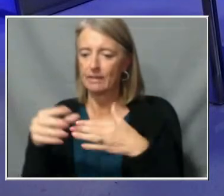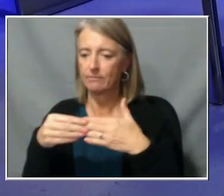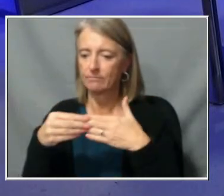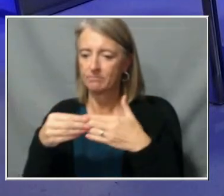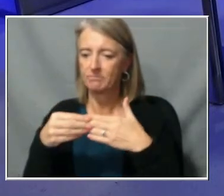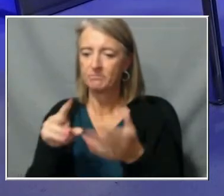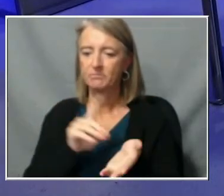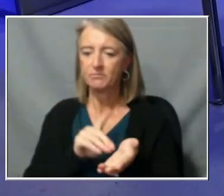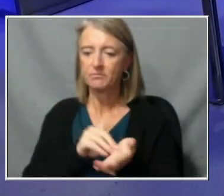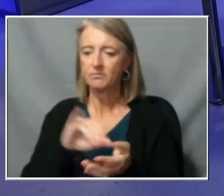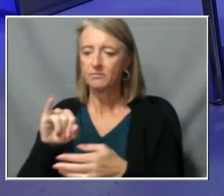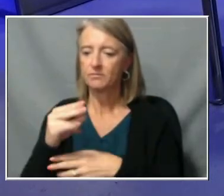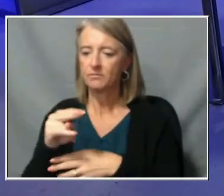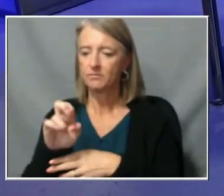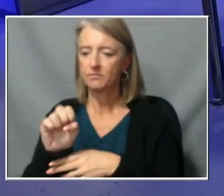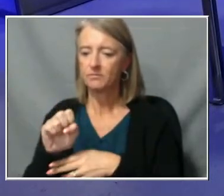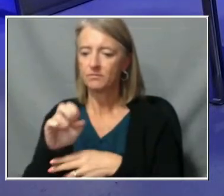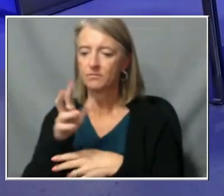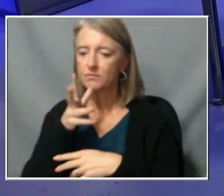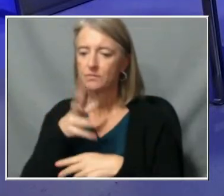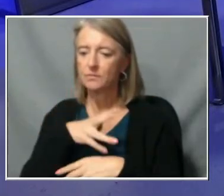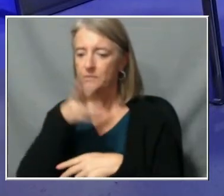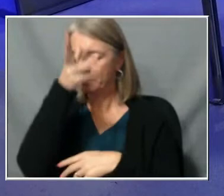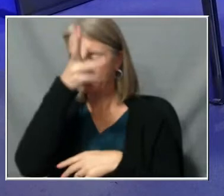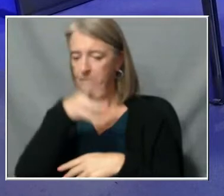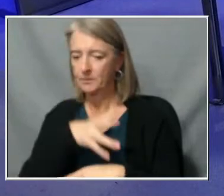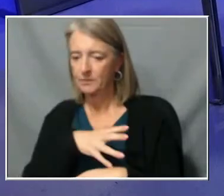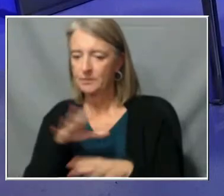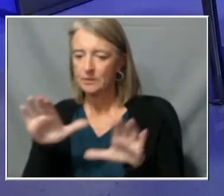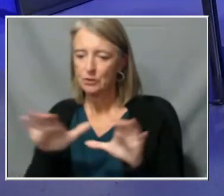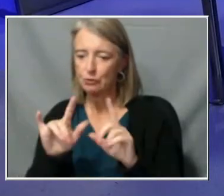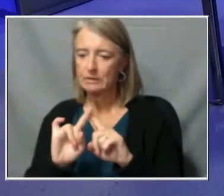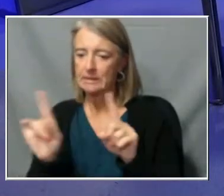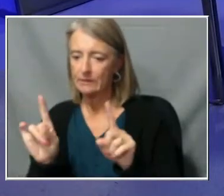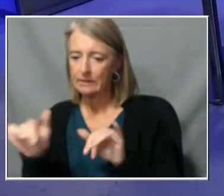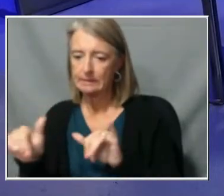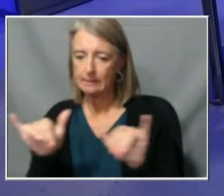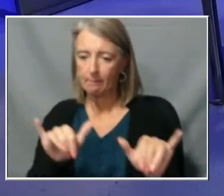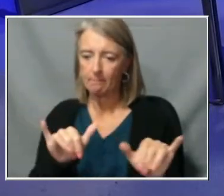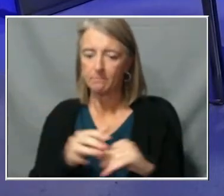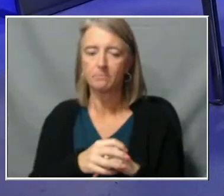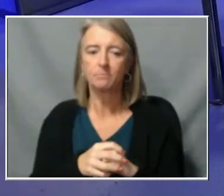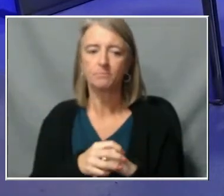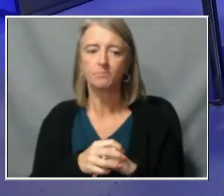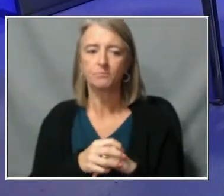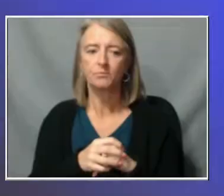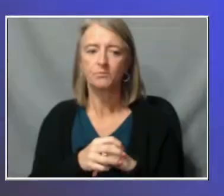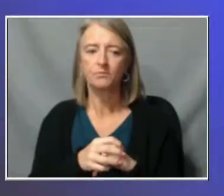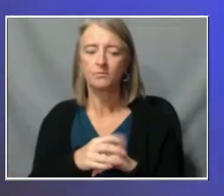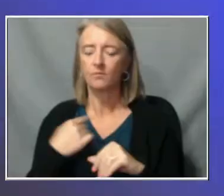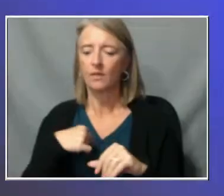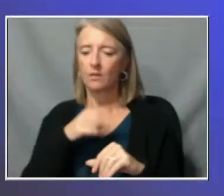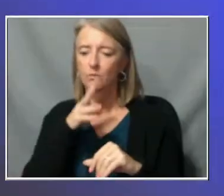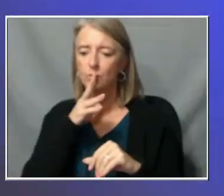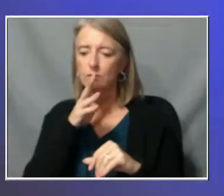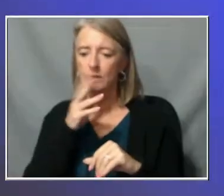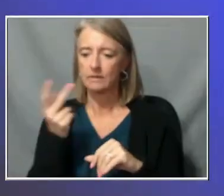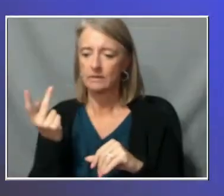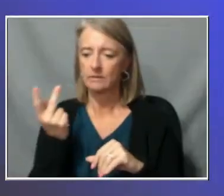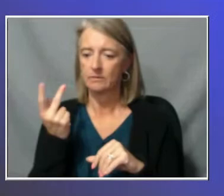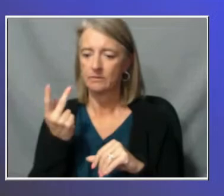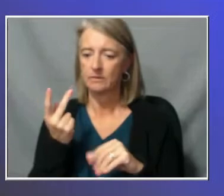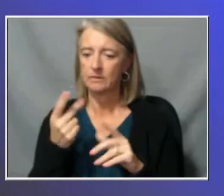thoughts just on men and women doing it differently, doing it the same? Well, you know what we talked about, Dr. Calendar Rich pointed out the